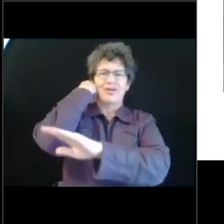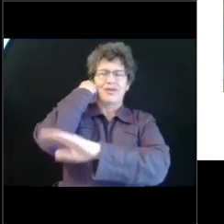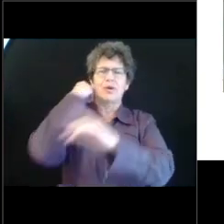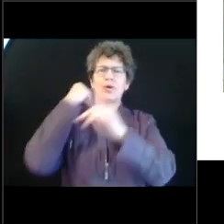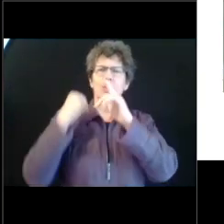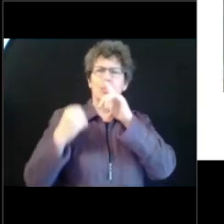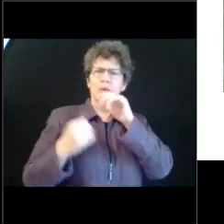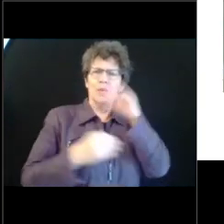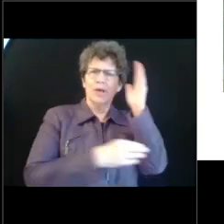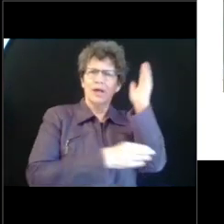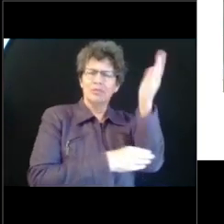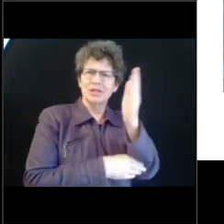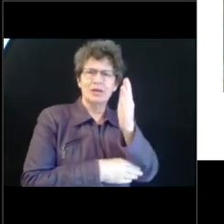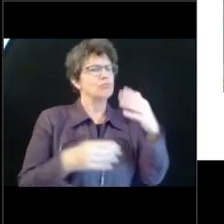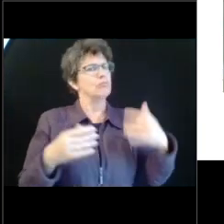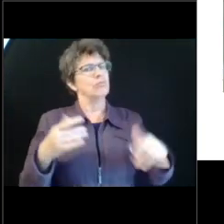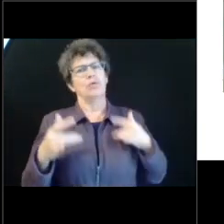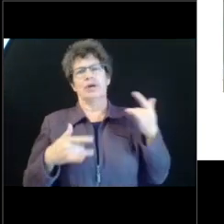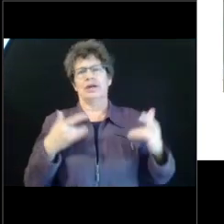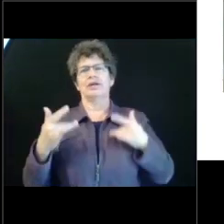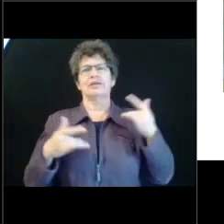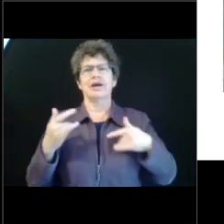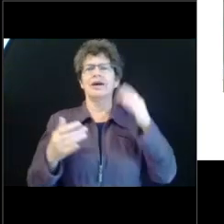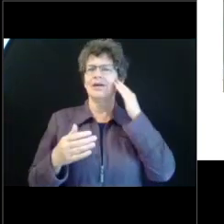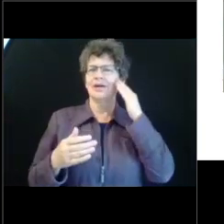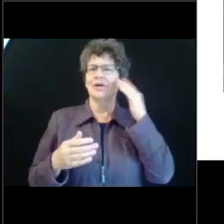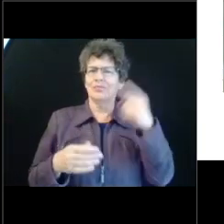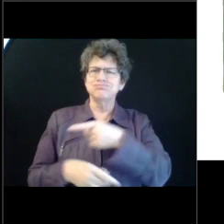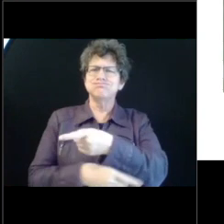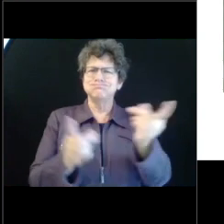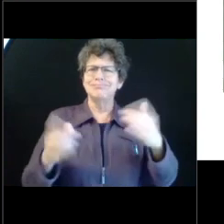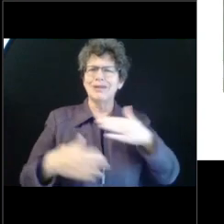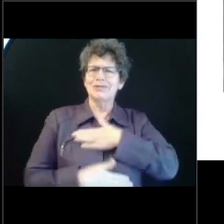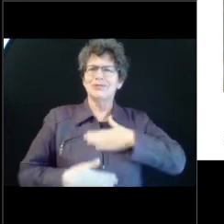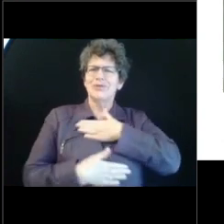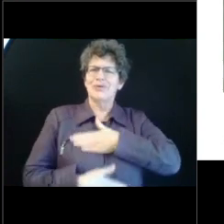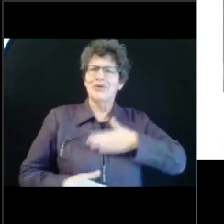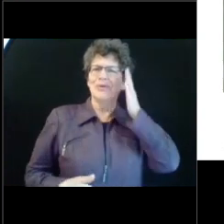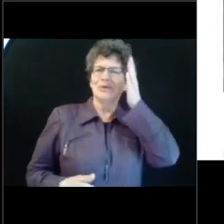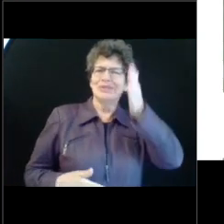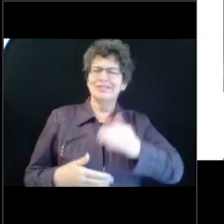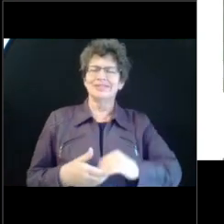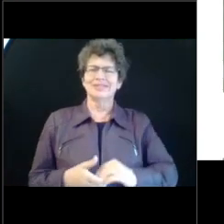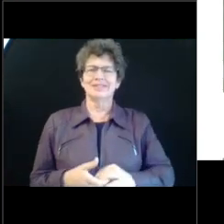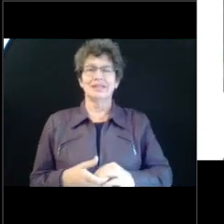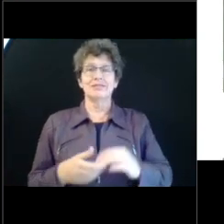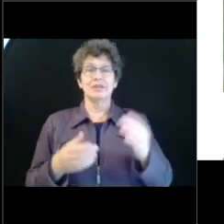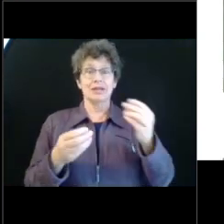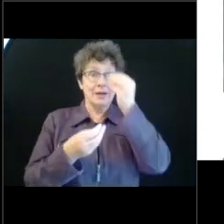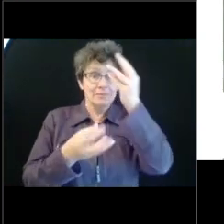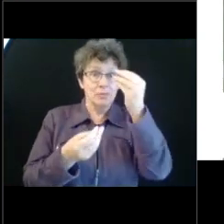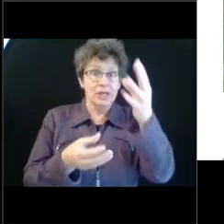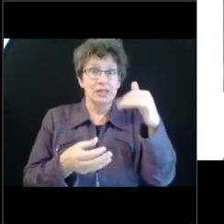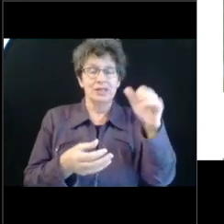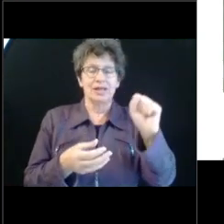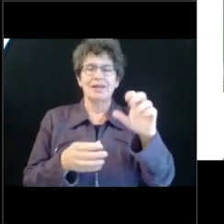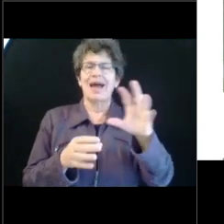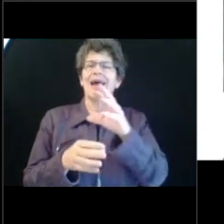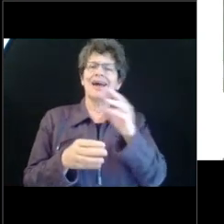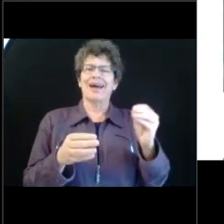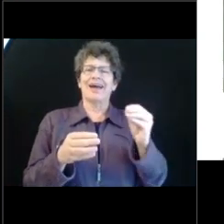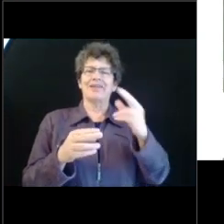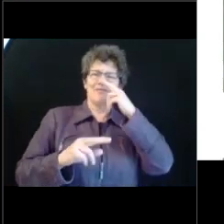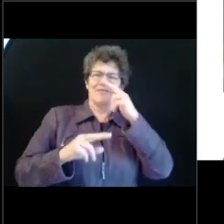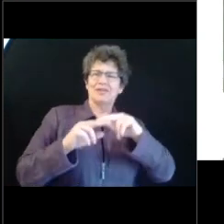I know that you will enjoy them. It's going to be both informative and engaging, and I'm very much looking forward